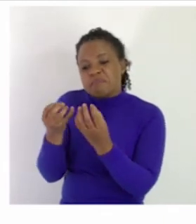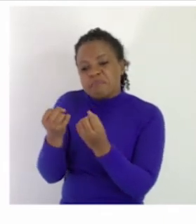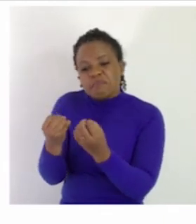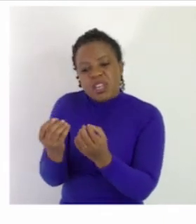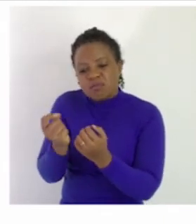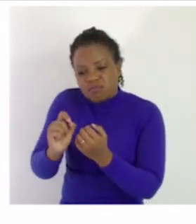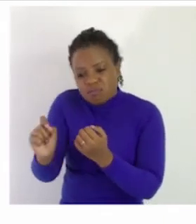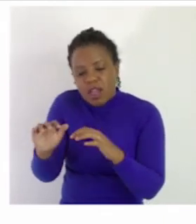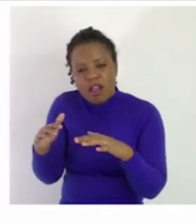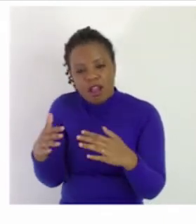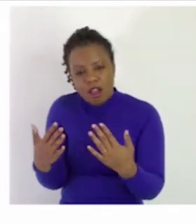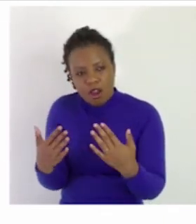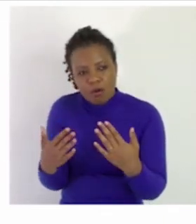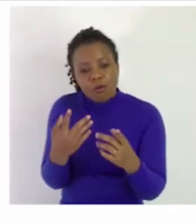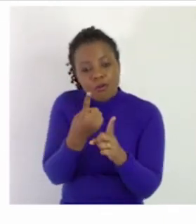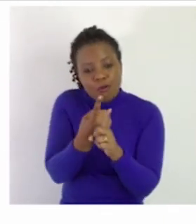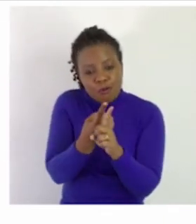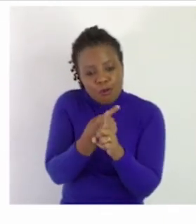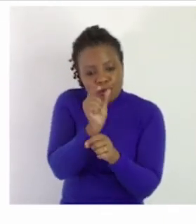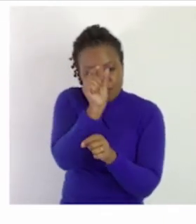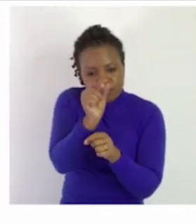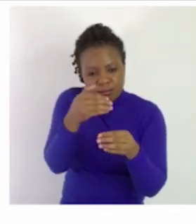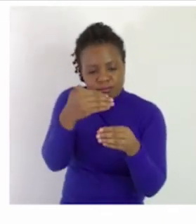of each. For example,